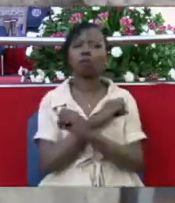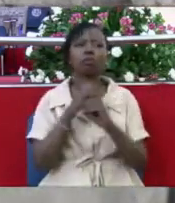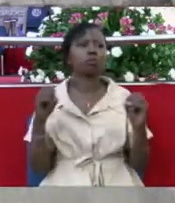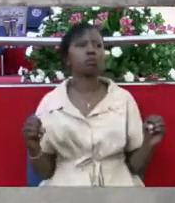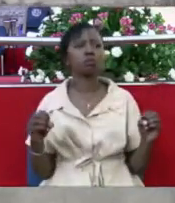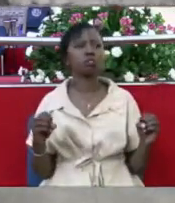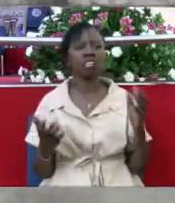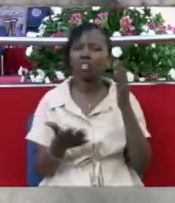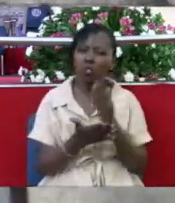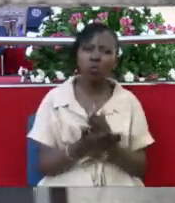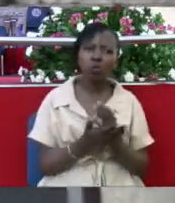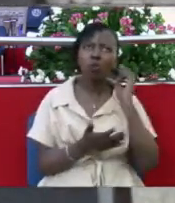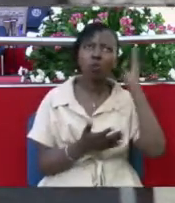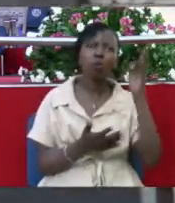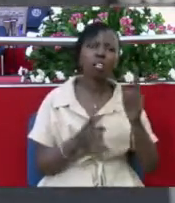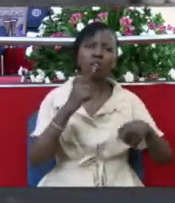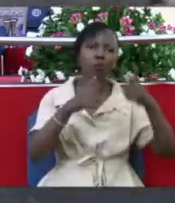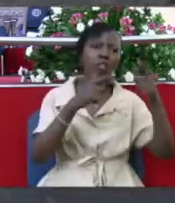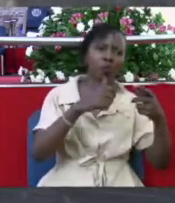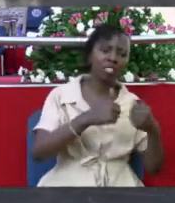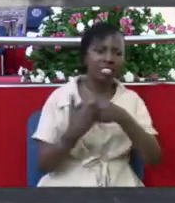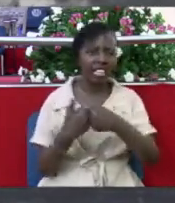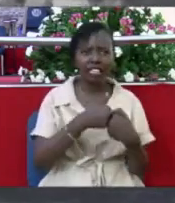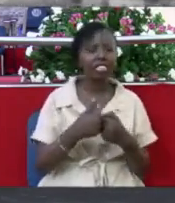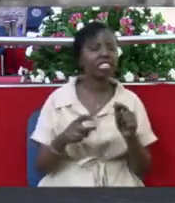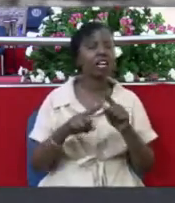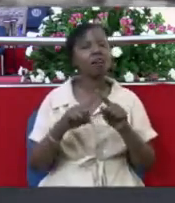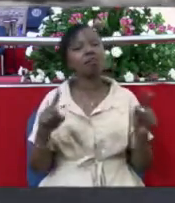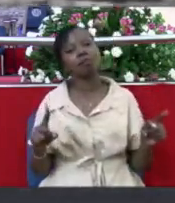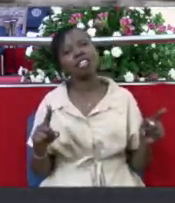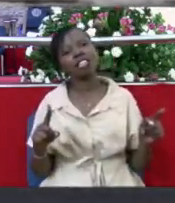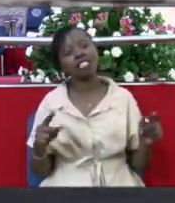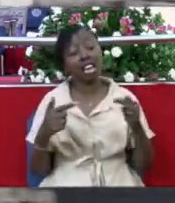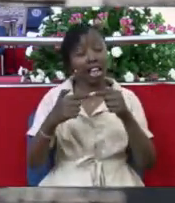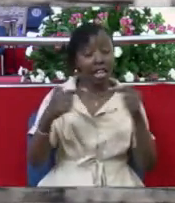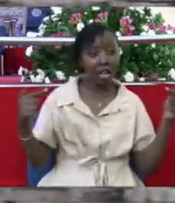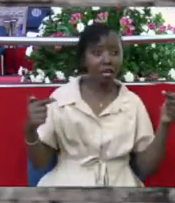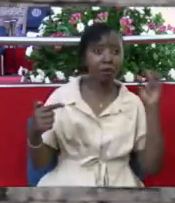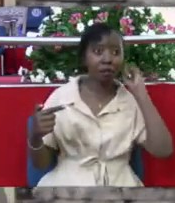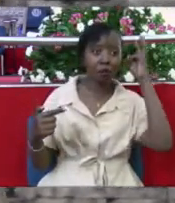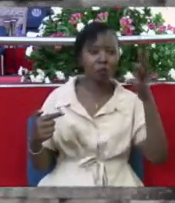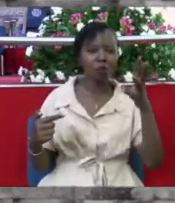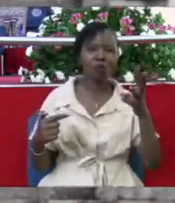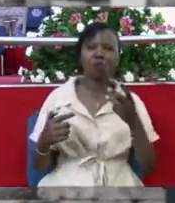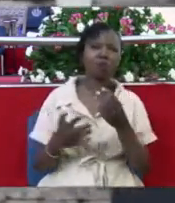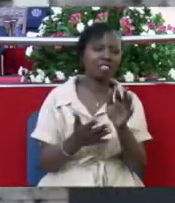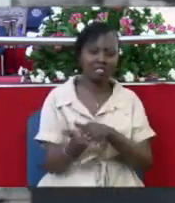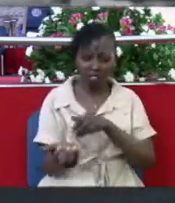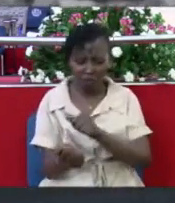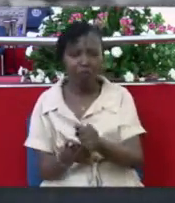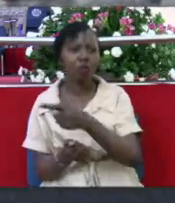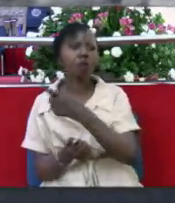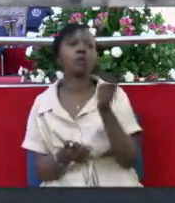until Monday. Ndio utaweza kushinda vita hadi Jumatatu. And then the enemy will thrash you until Saturday. Alafu adui